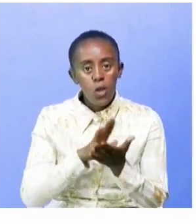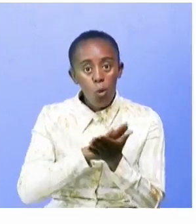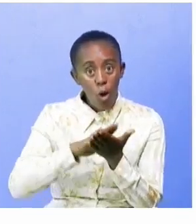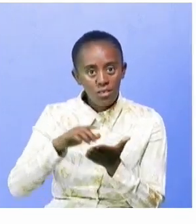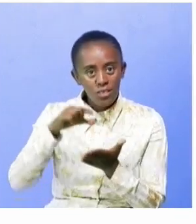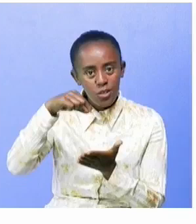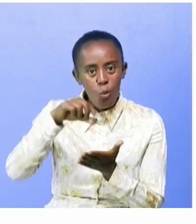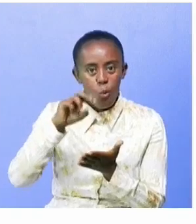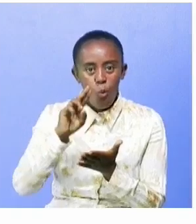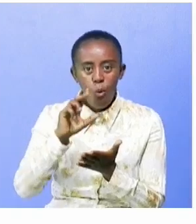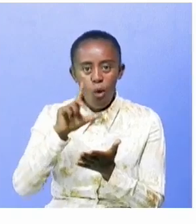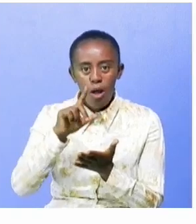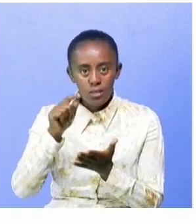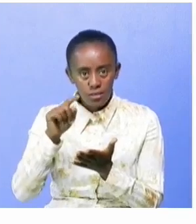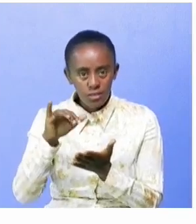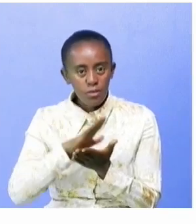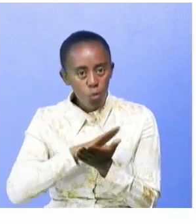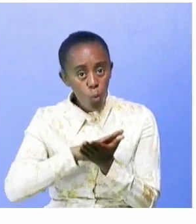quality